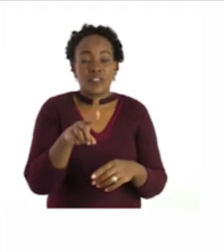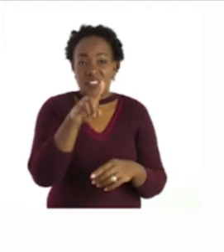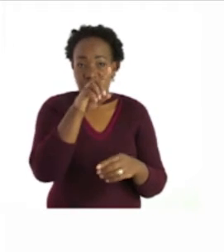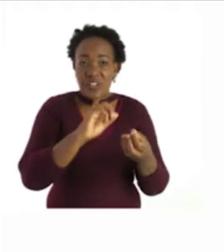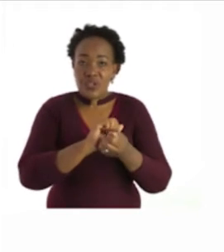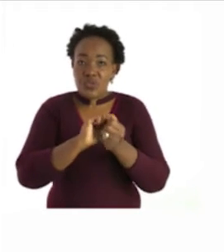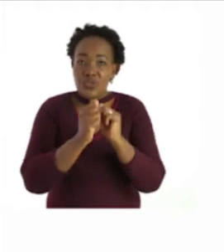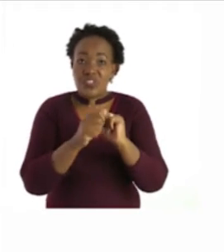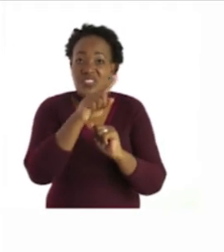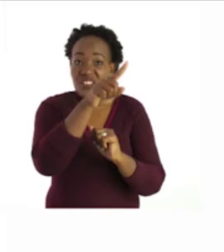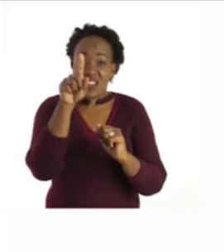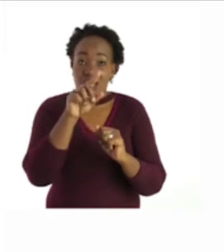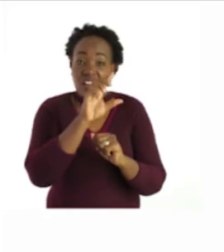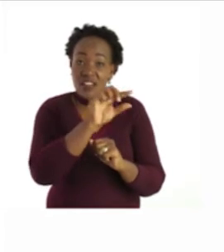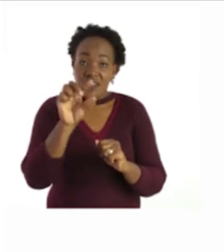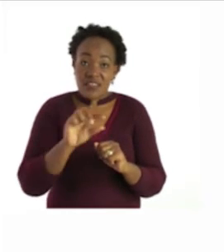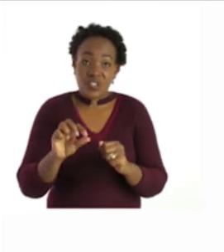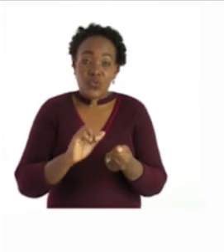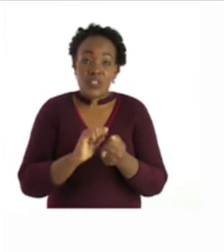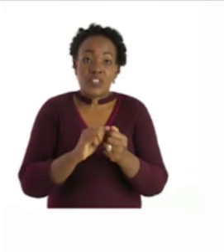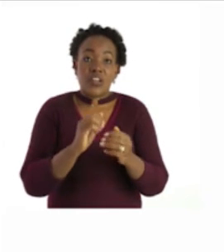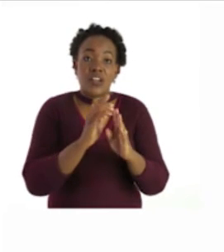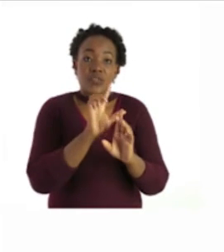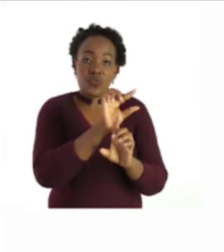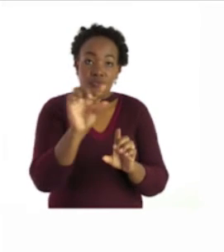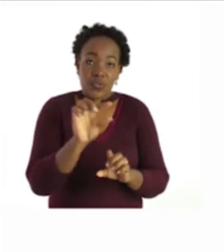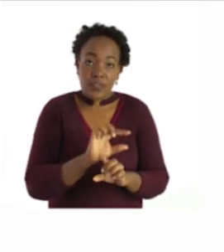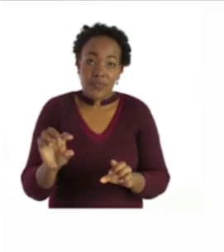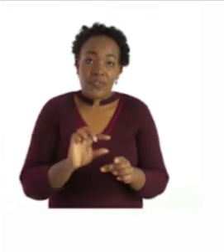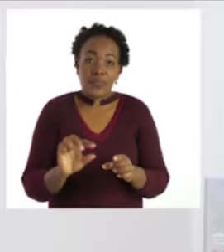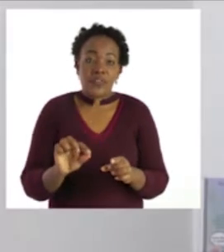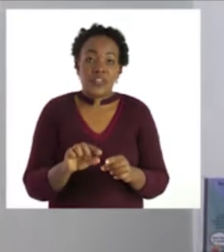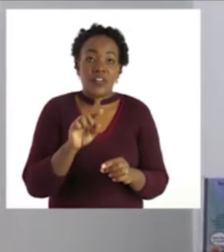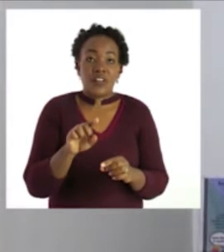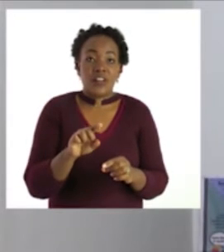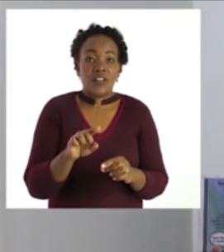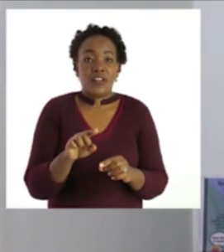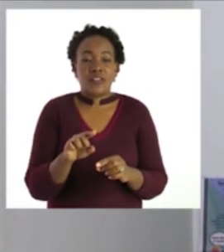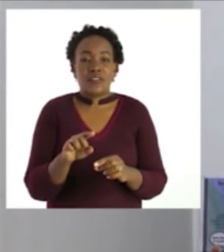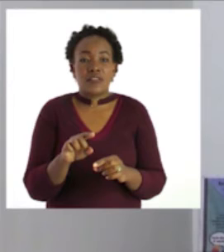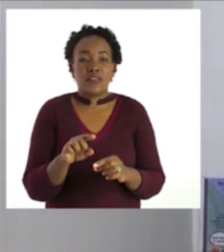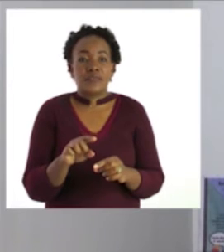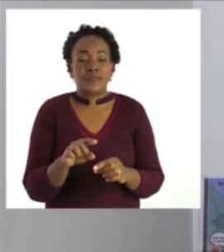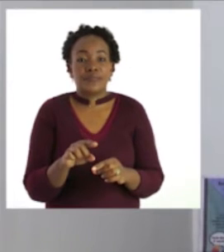a sentence. And in this case, our sentence will be